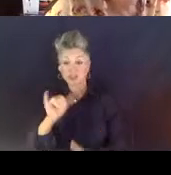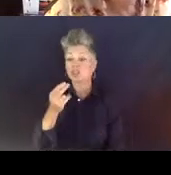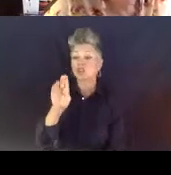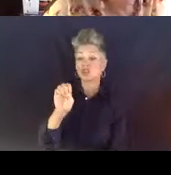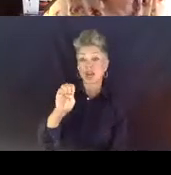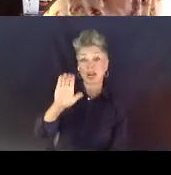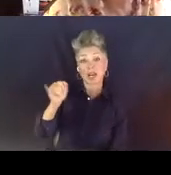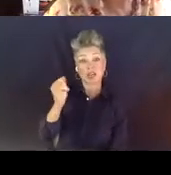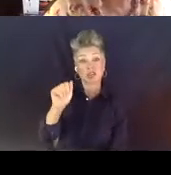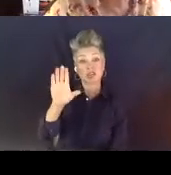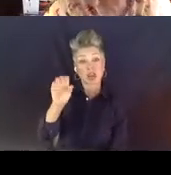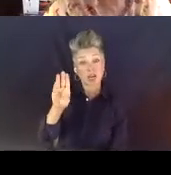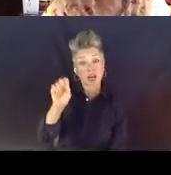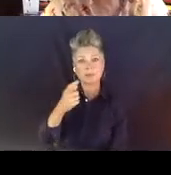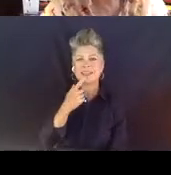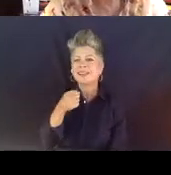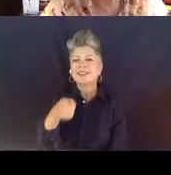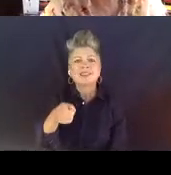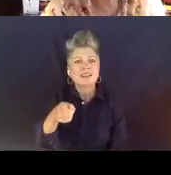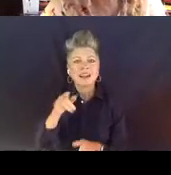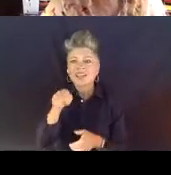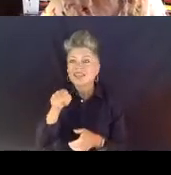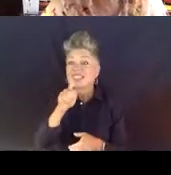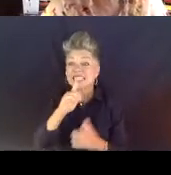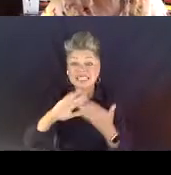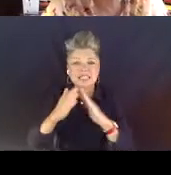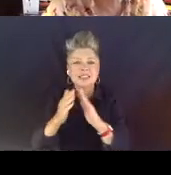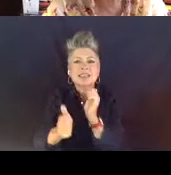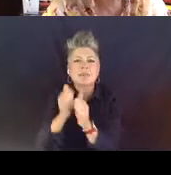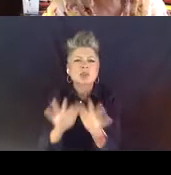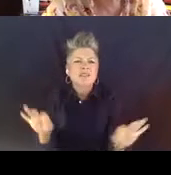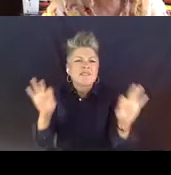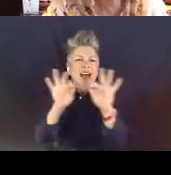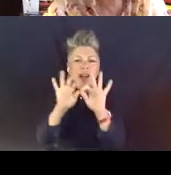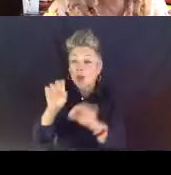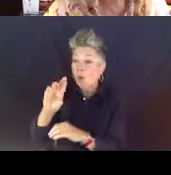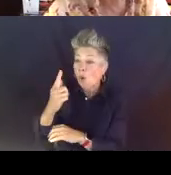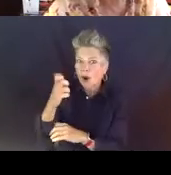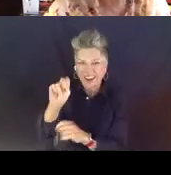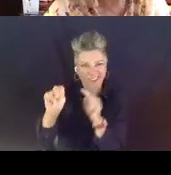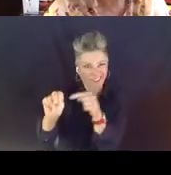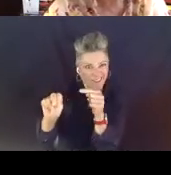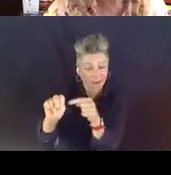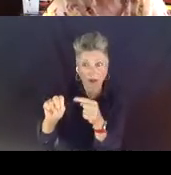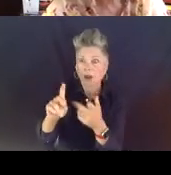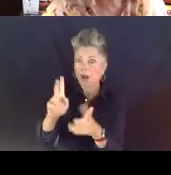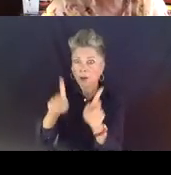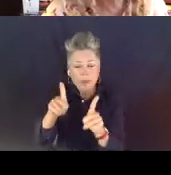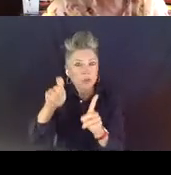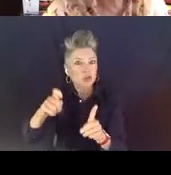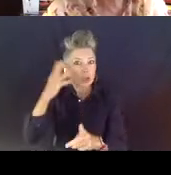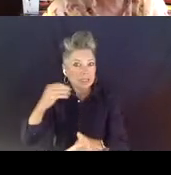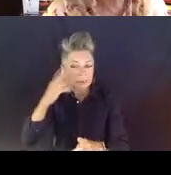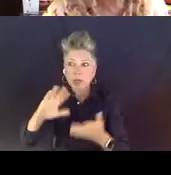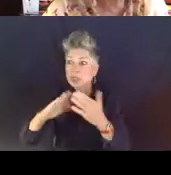these are the city's most vital organs, where people experience or should experience city life, enjoy